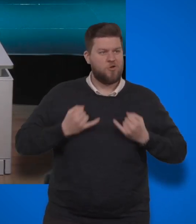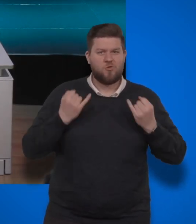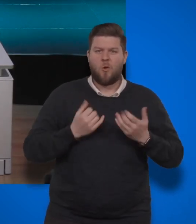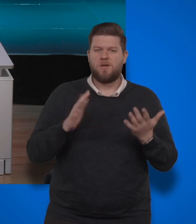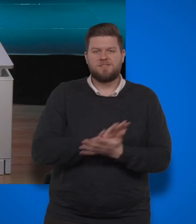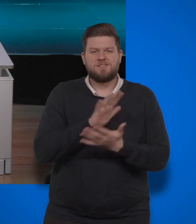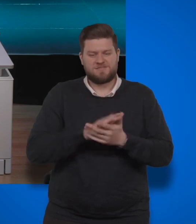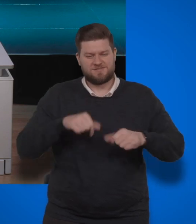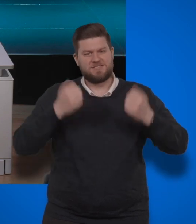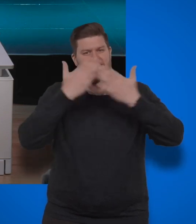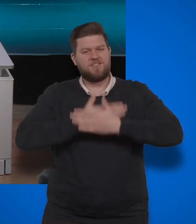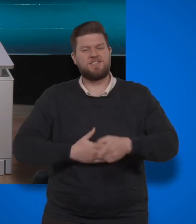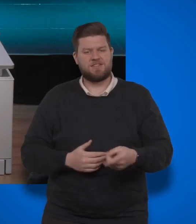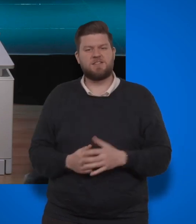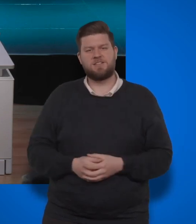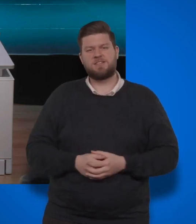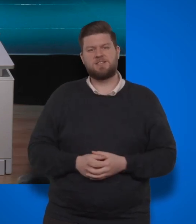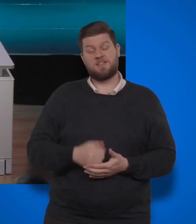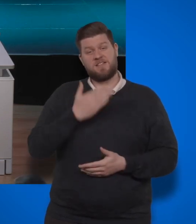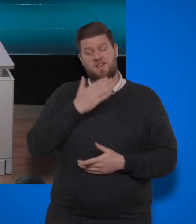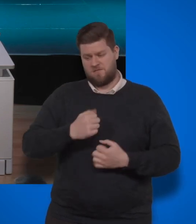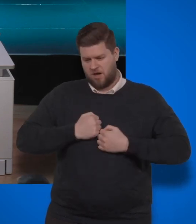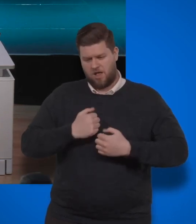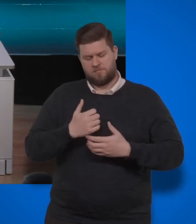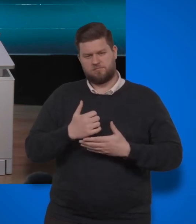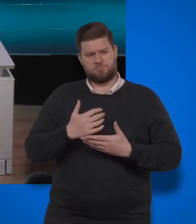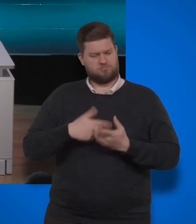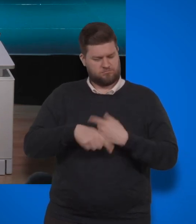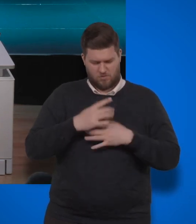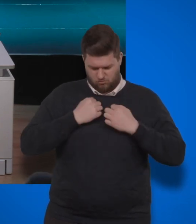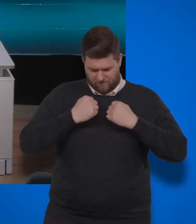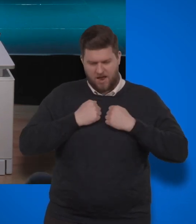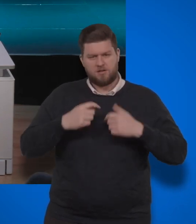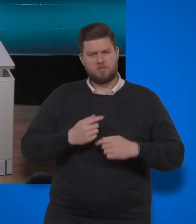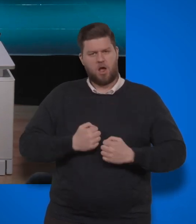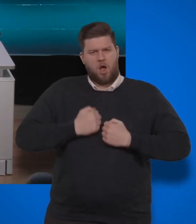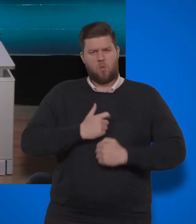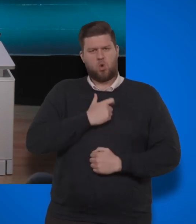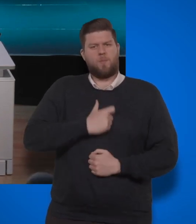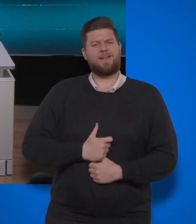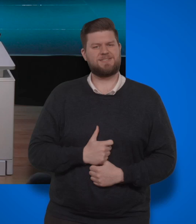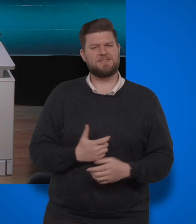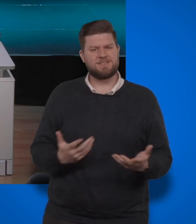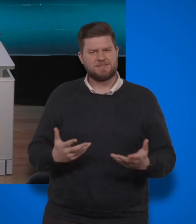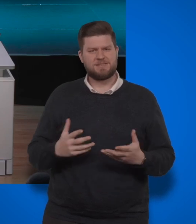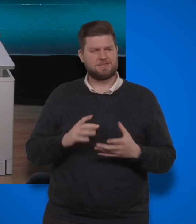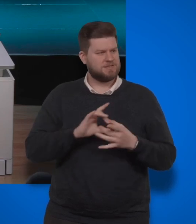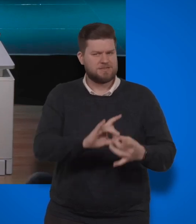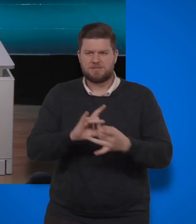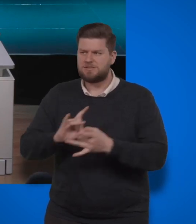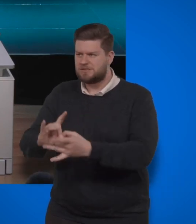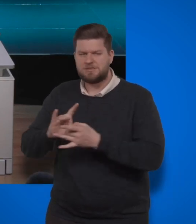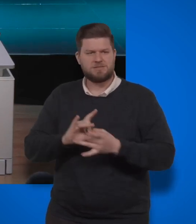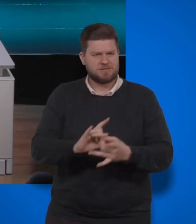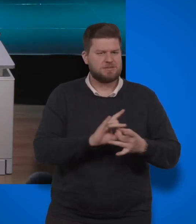us, but most of all for making us reflect on our individual and collective humanity and the choices that we might make